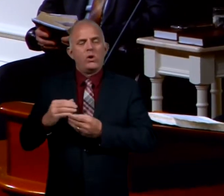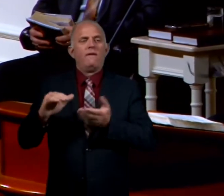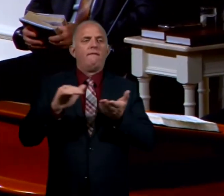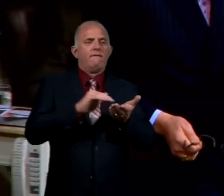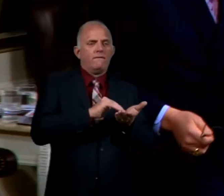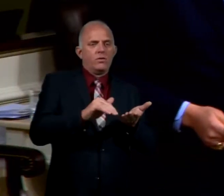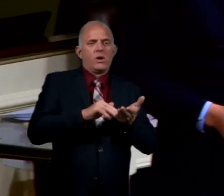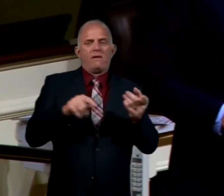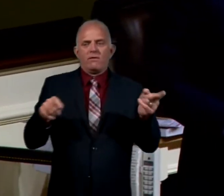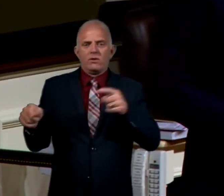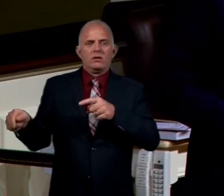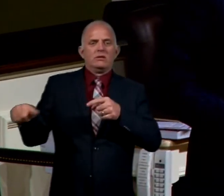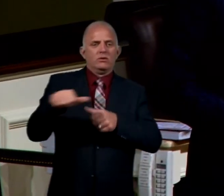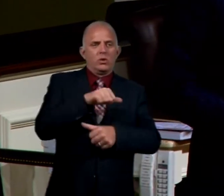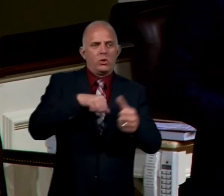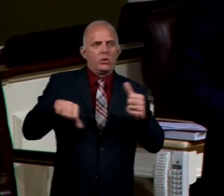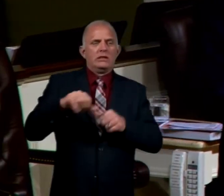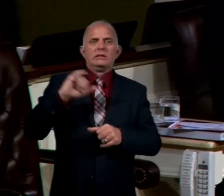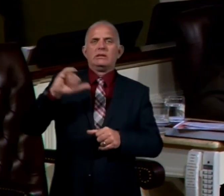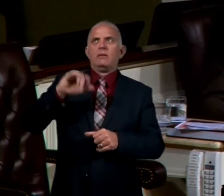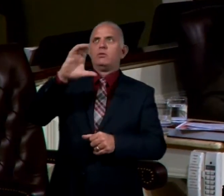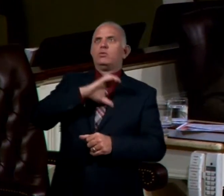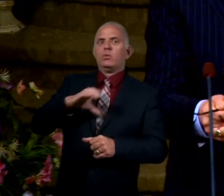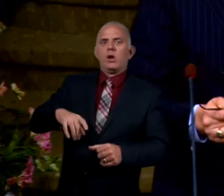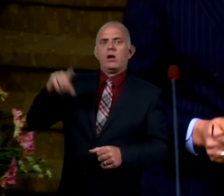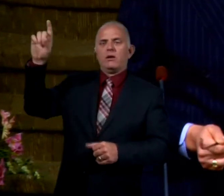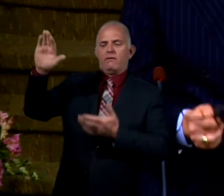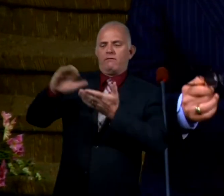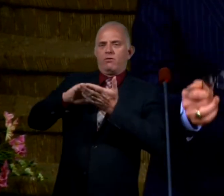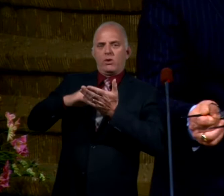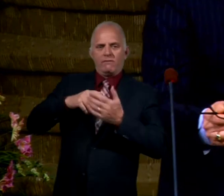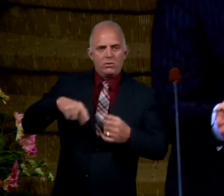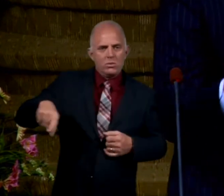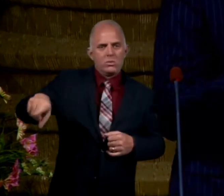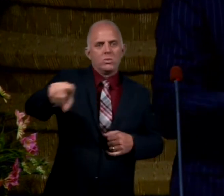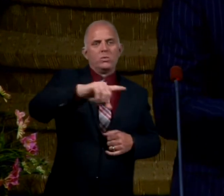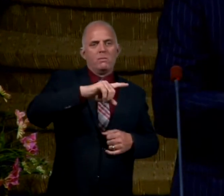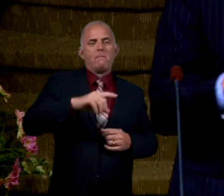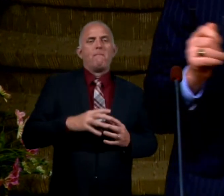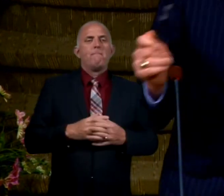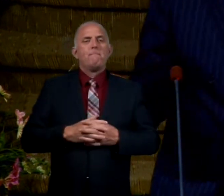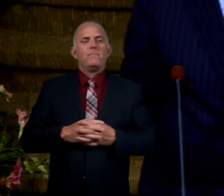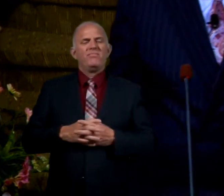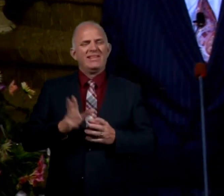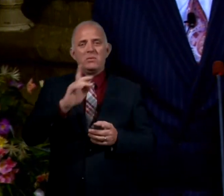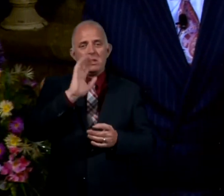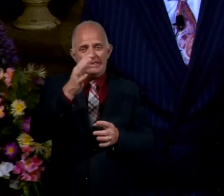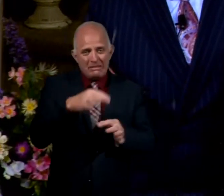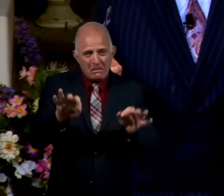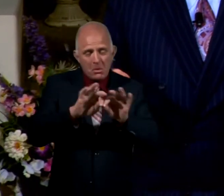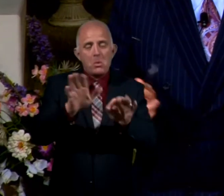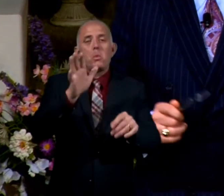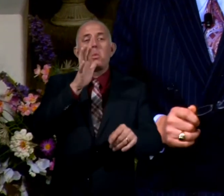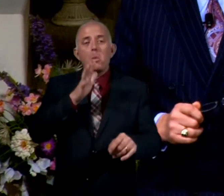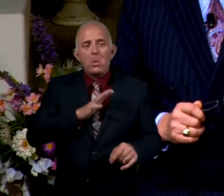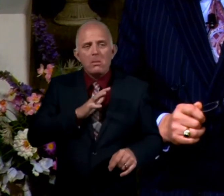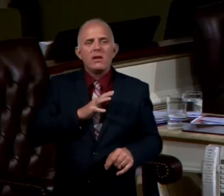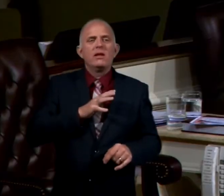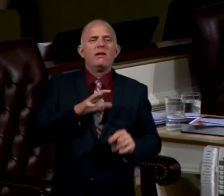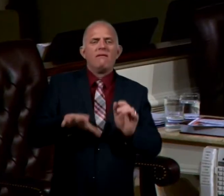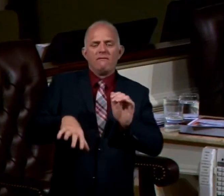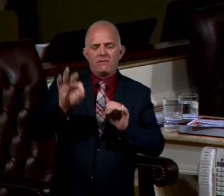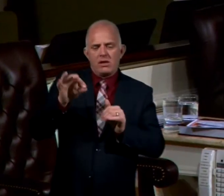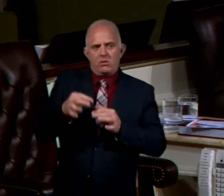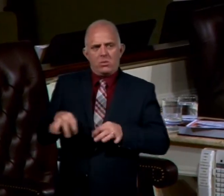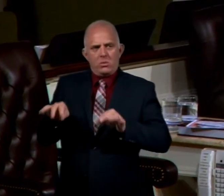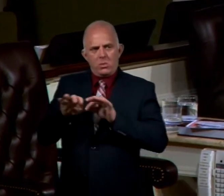for Christ's sake, hath forgiven you. These are things. And he said, a virtuous woman is first finds her virtue as a